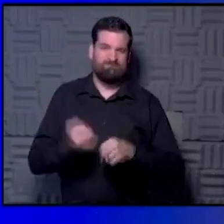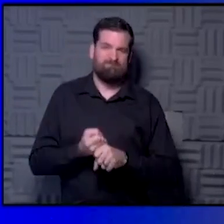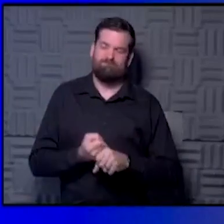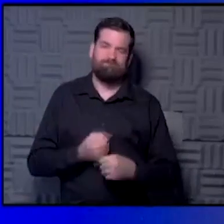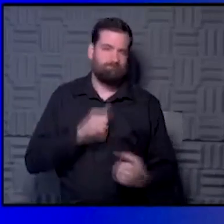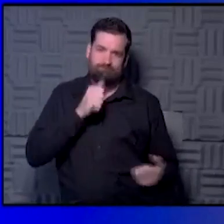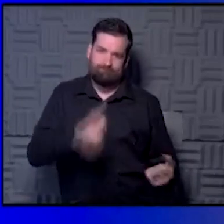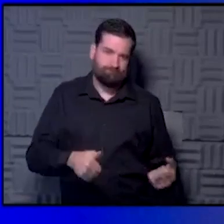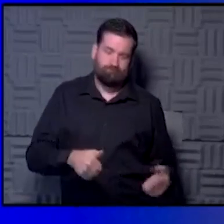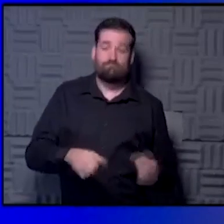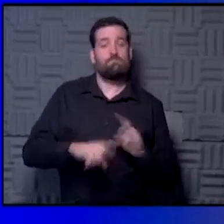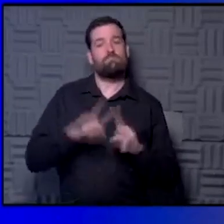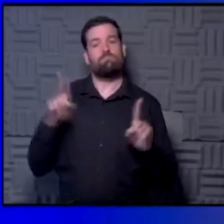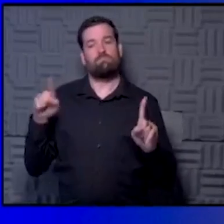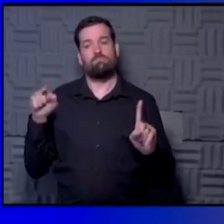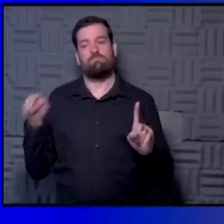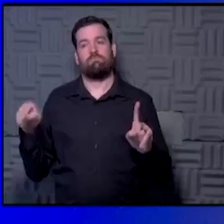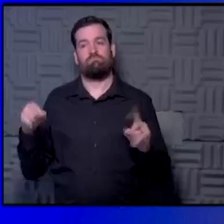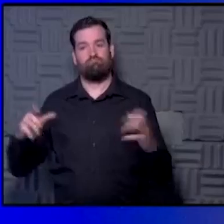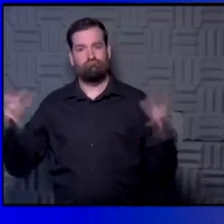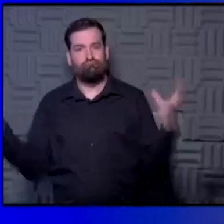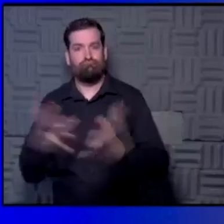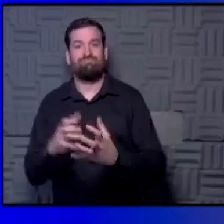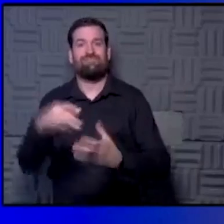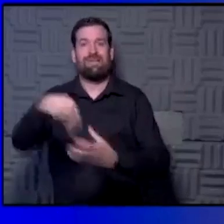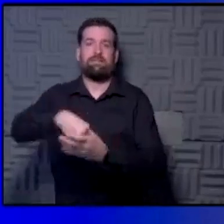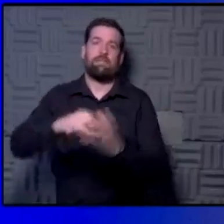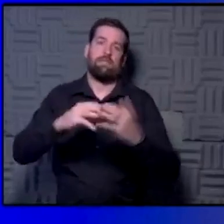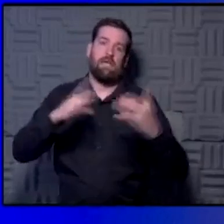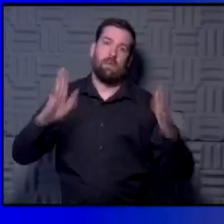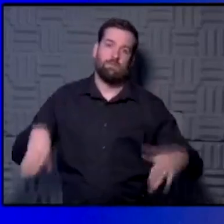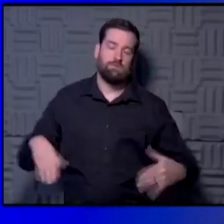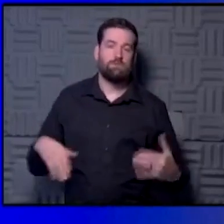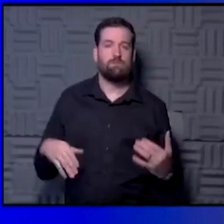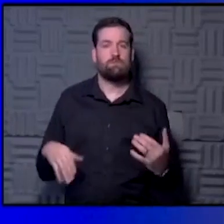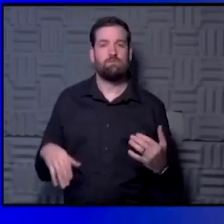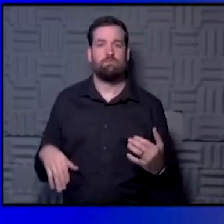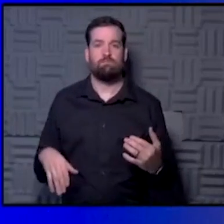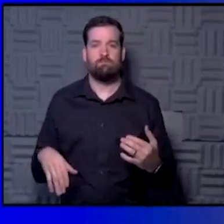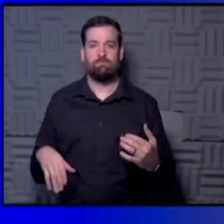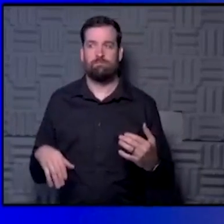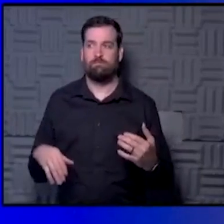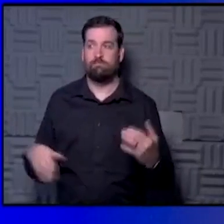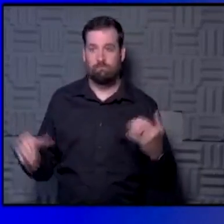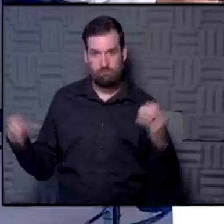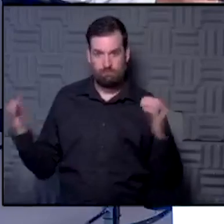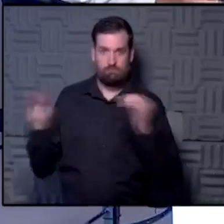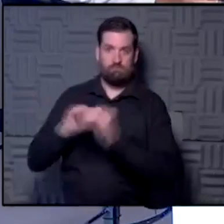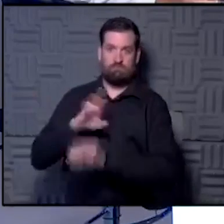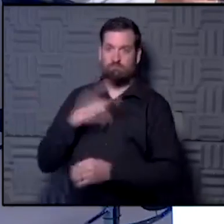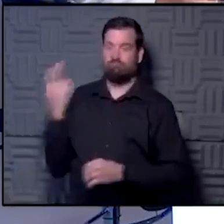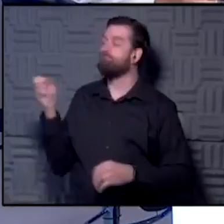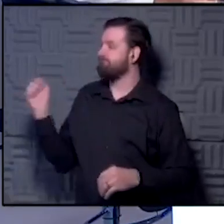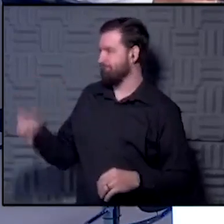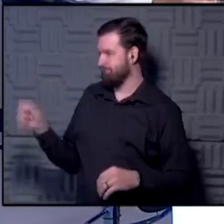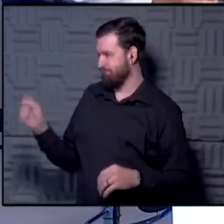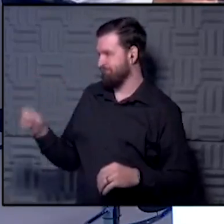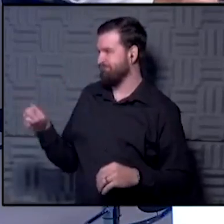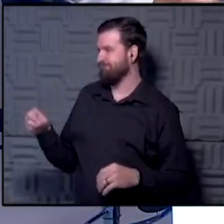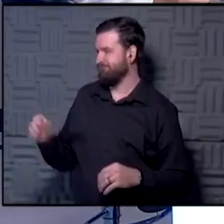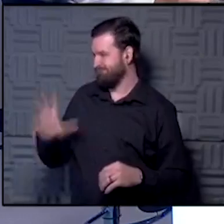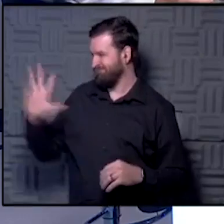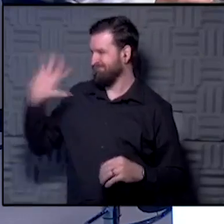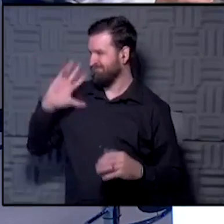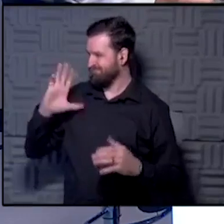year, but I think it's going to be more of the get-togethers inside the house that are going to be more at risk than the actual trick-or-treating. Yeah, we used to have a great time around that.